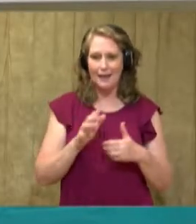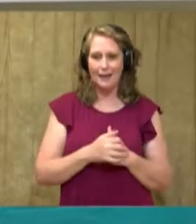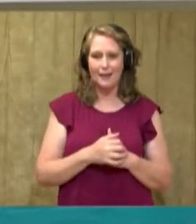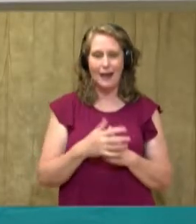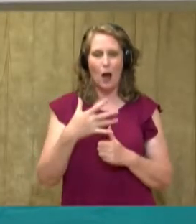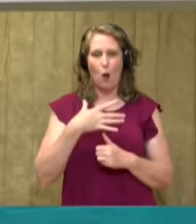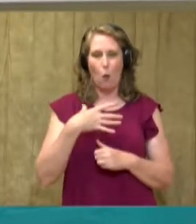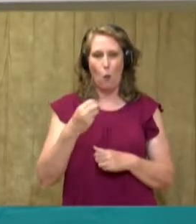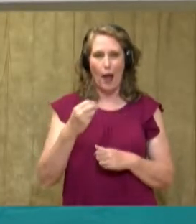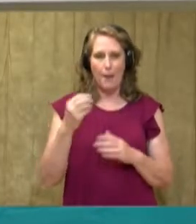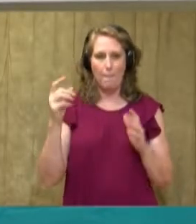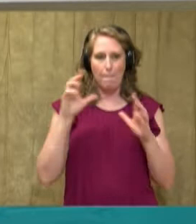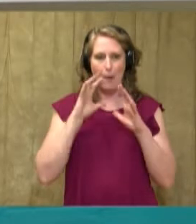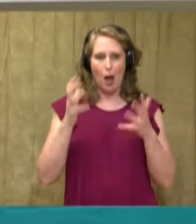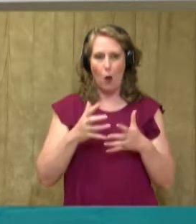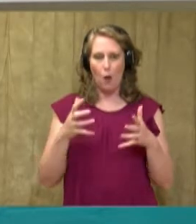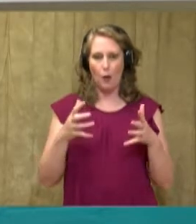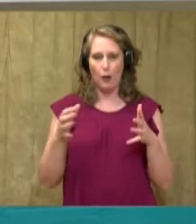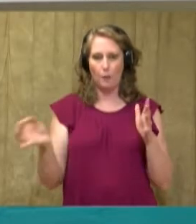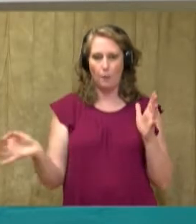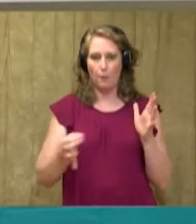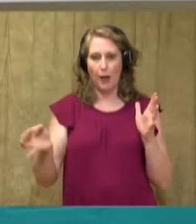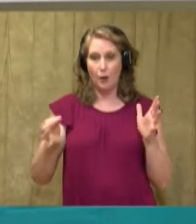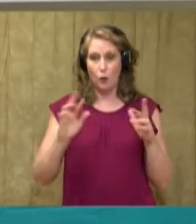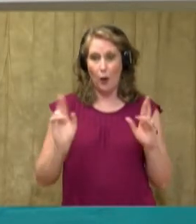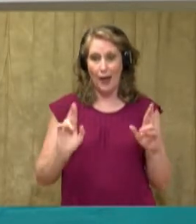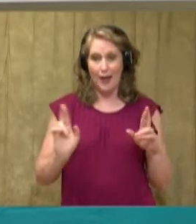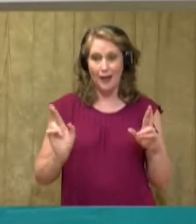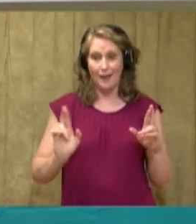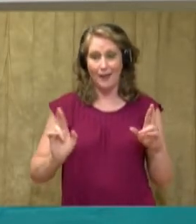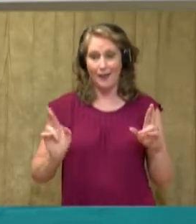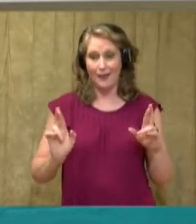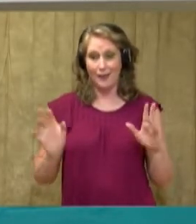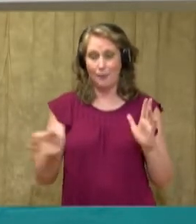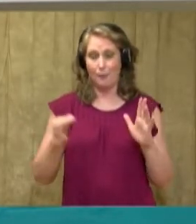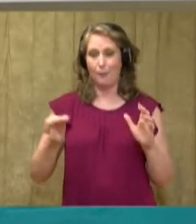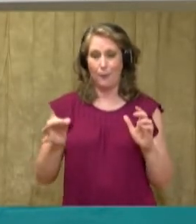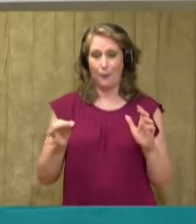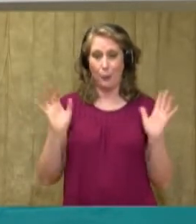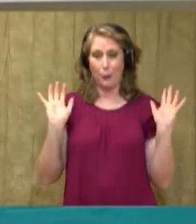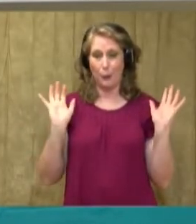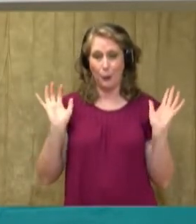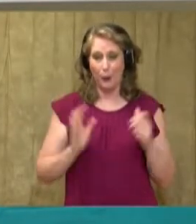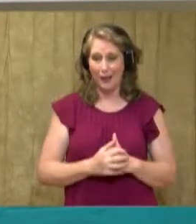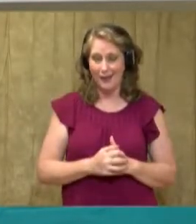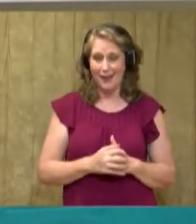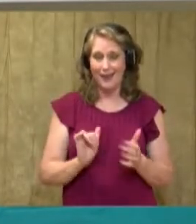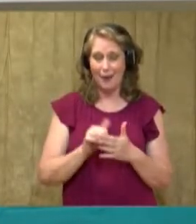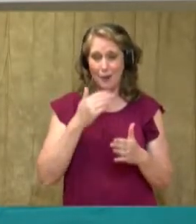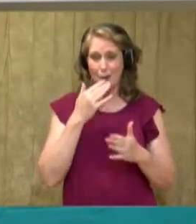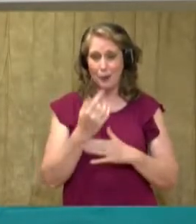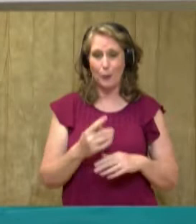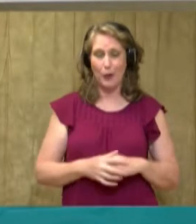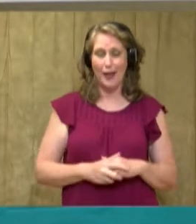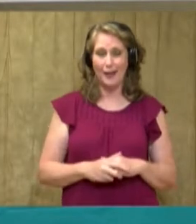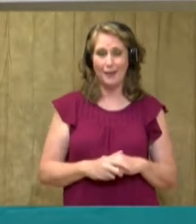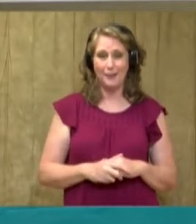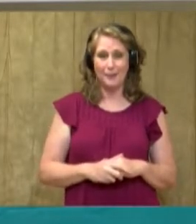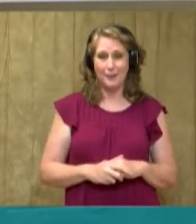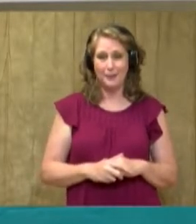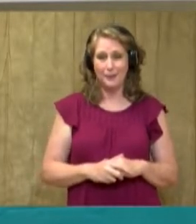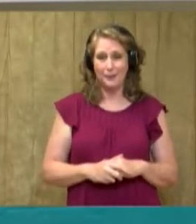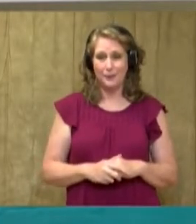white one. Here we go. I'm going to go for this one. You ready? Woo-hoo! That was a good one. All